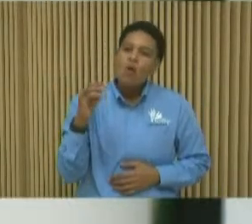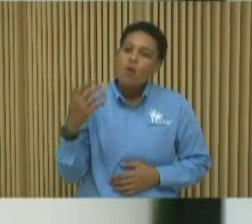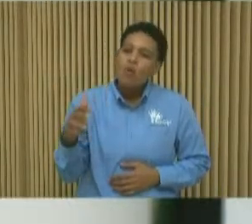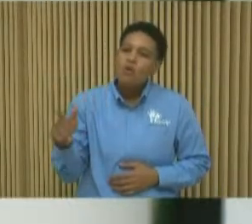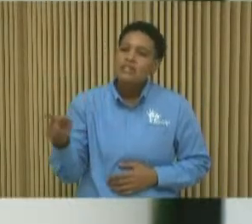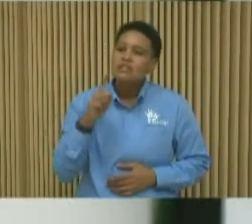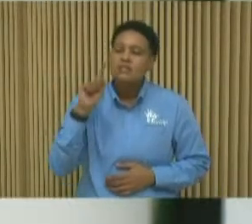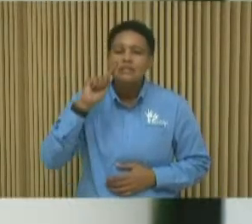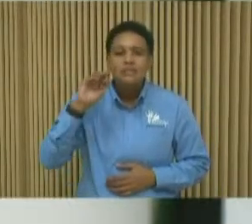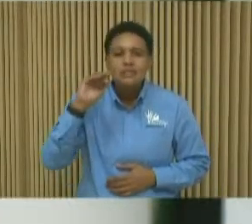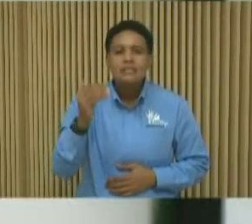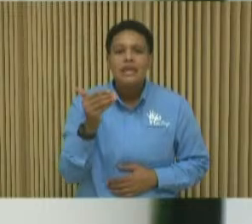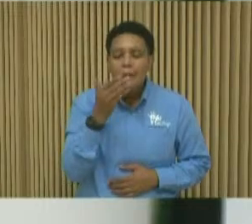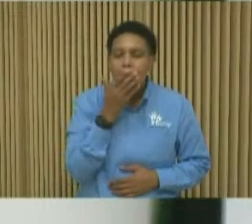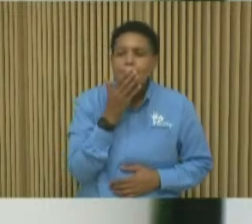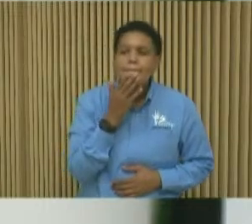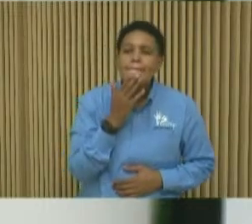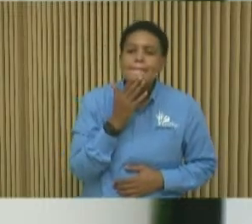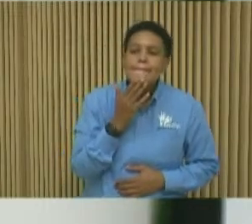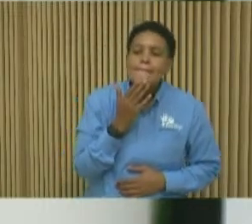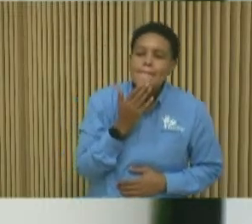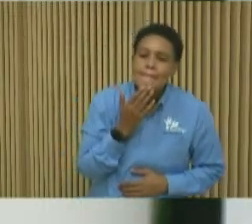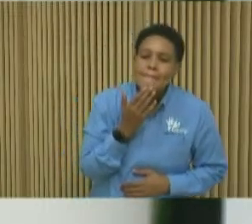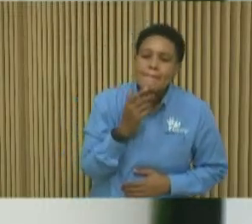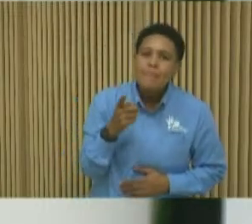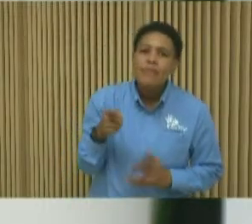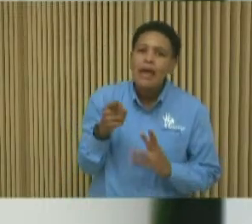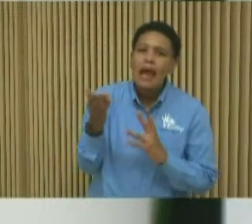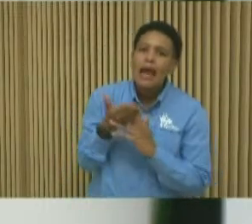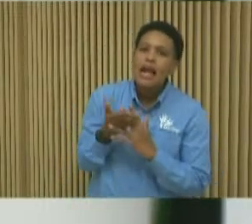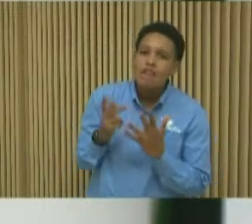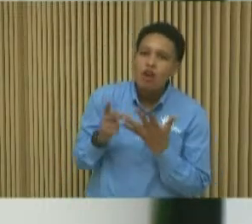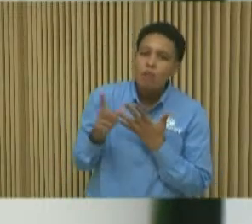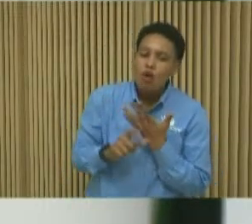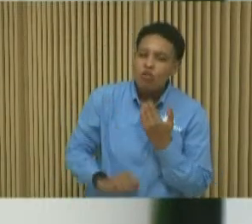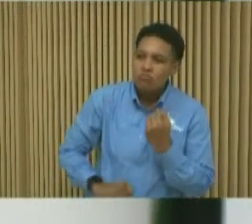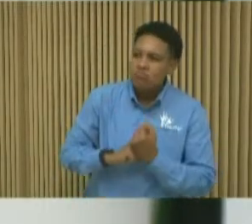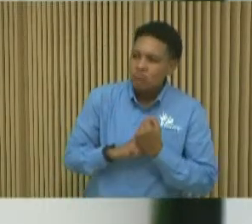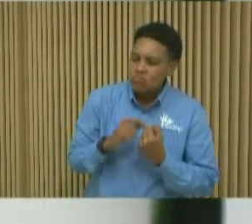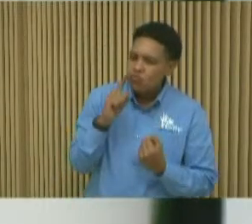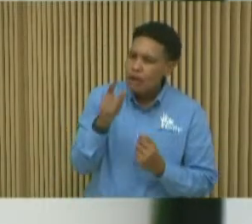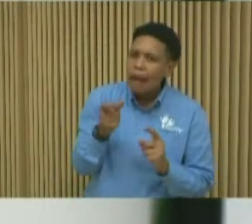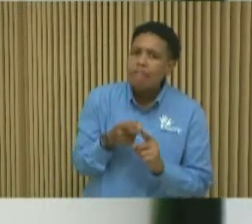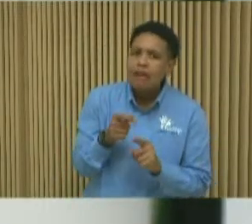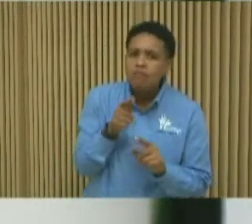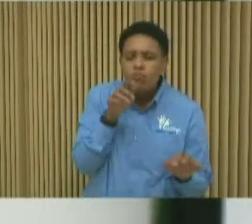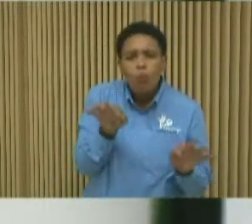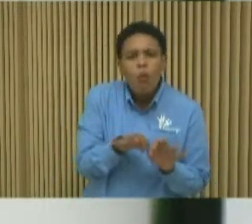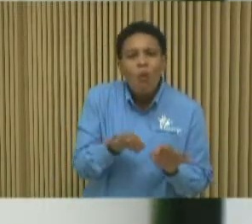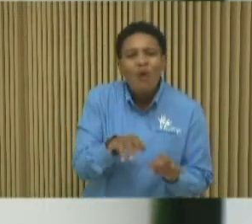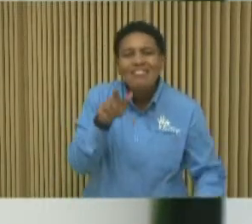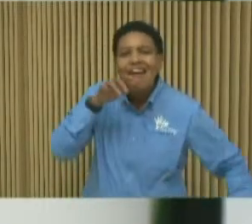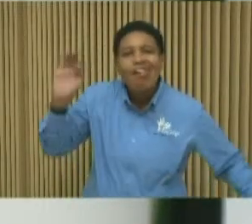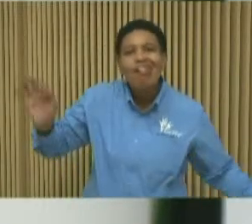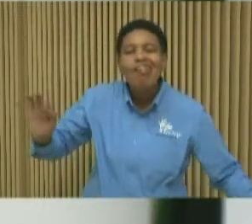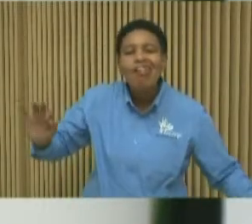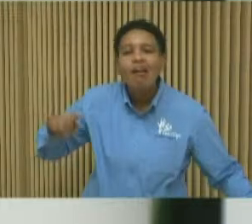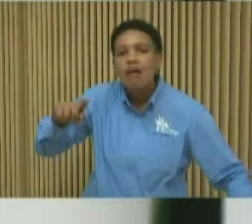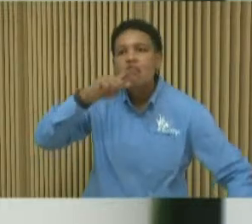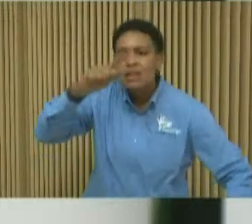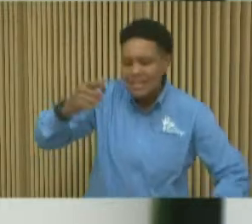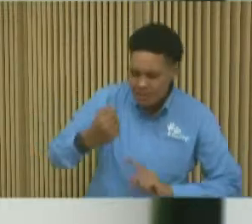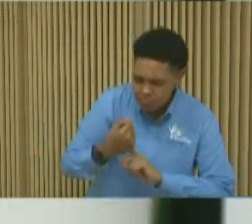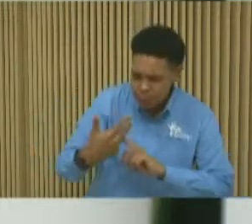it seems that these intervention programs, they've been quite effective, and they've been